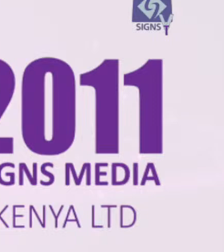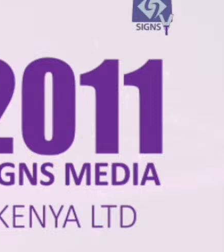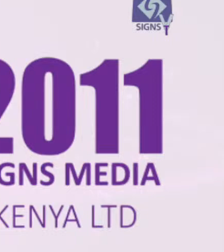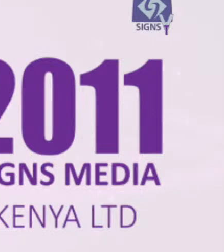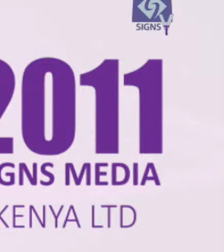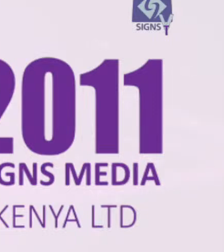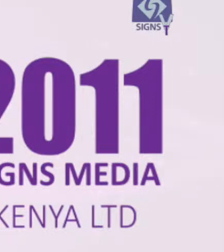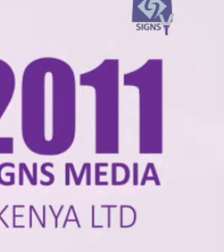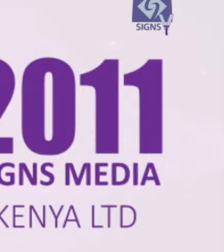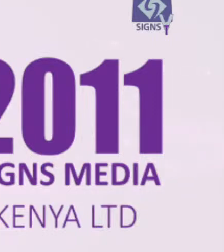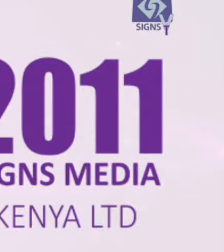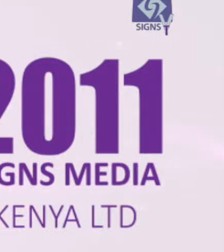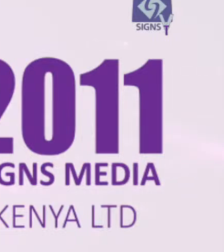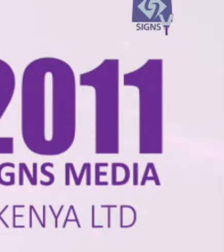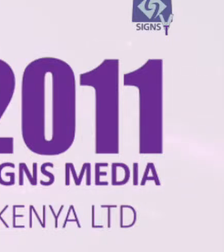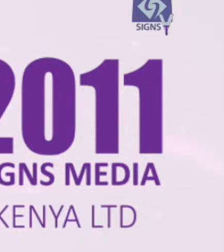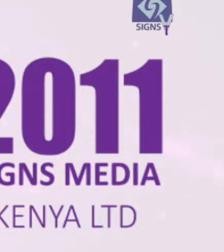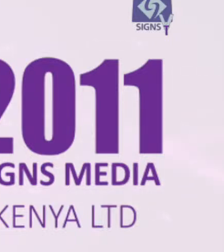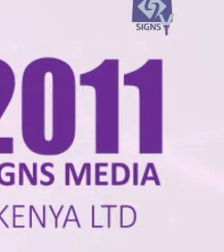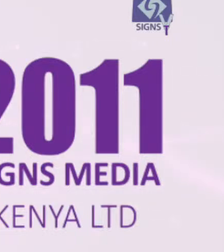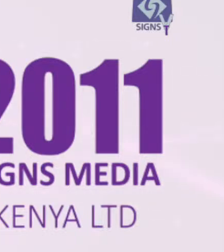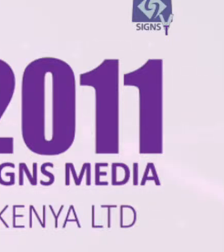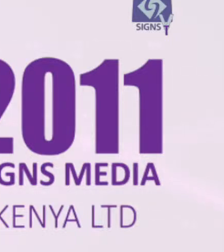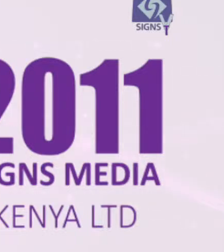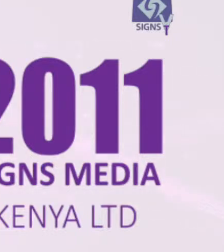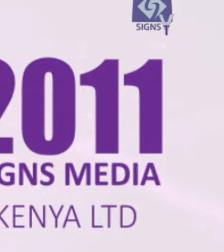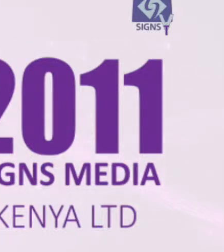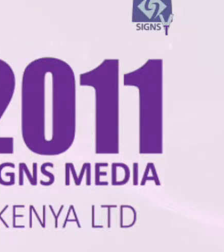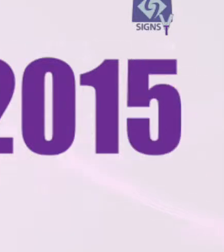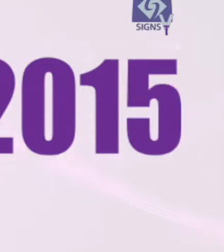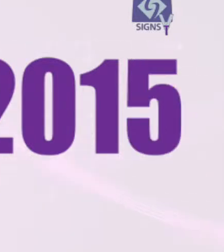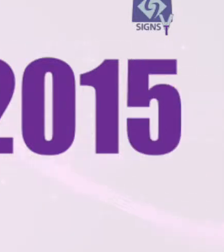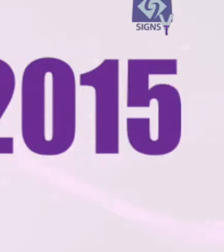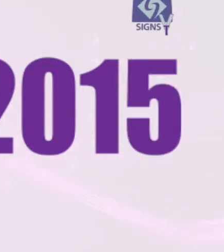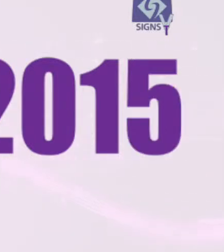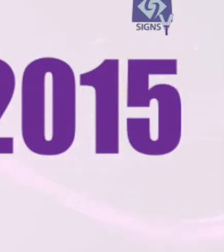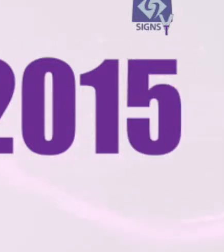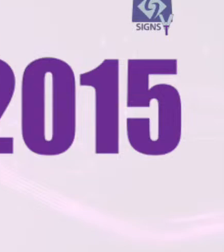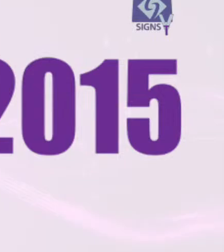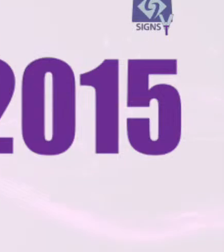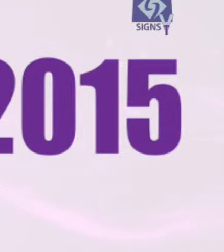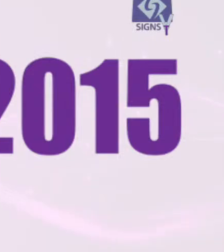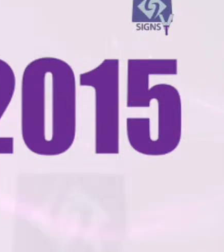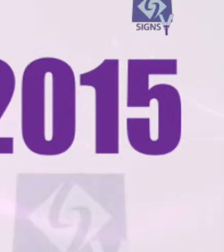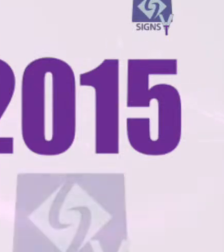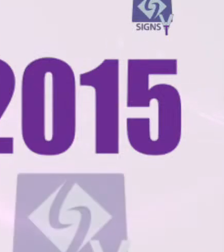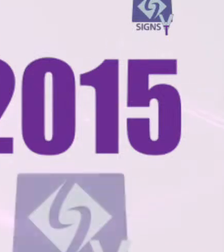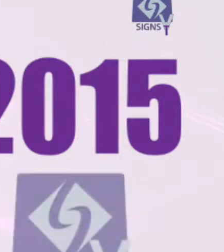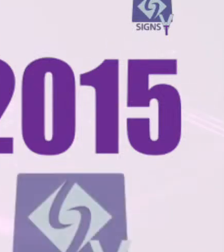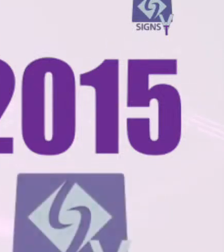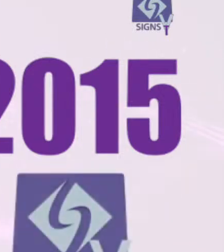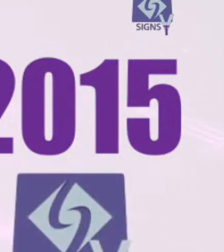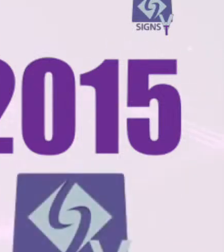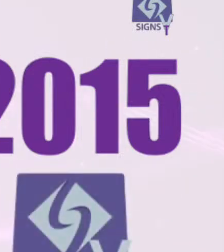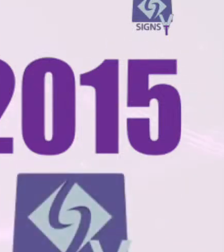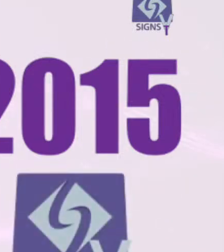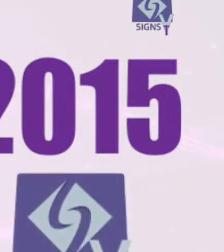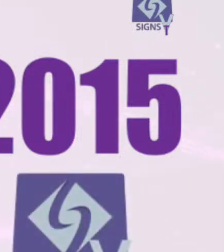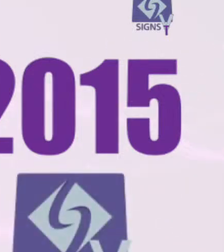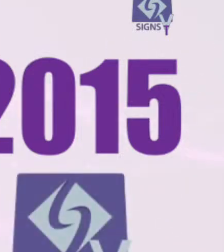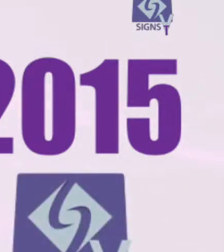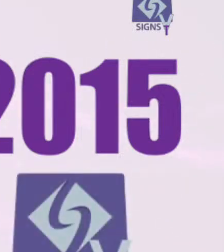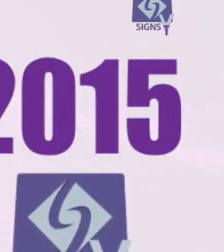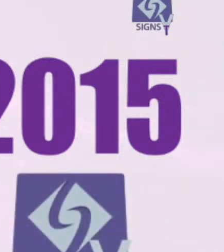In 2011, Science Media Kenya Limited was formed, and in 2015, we officially applied to